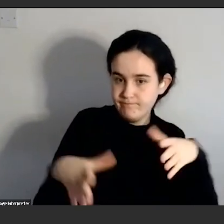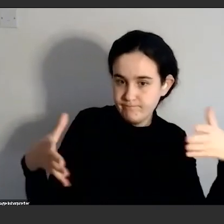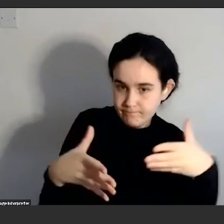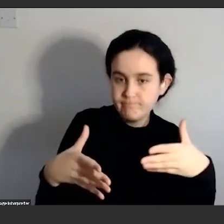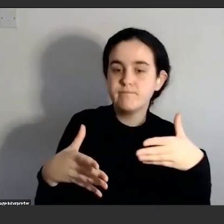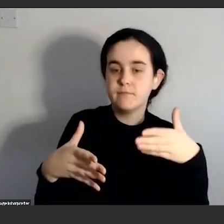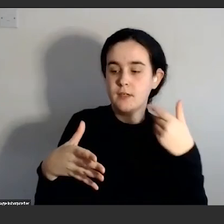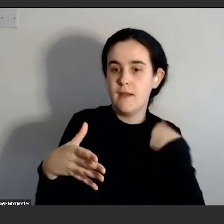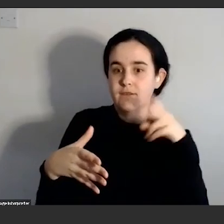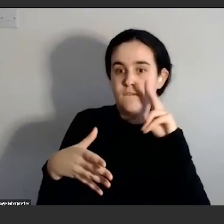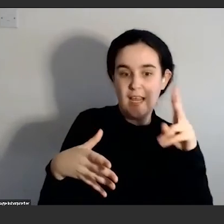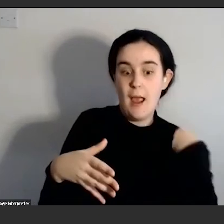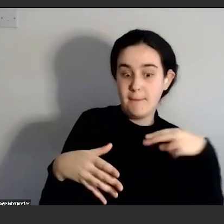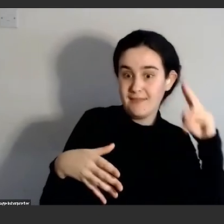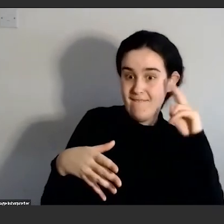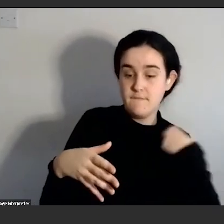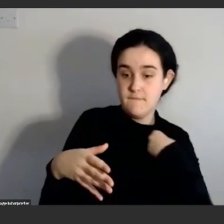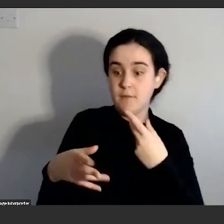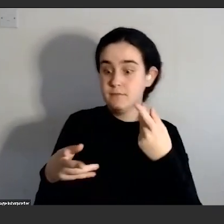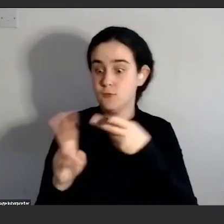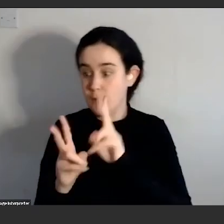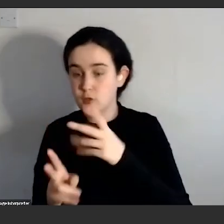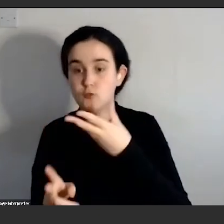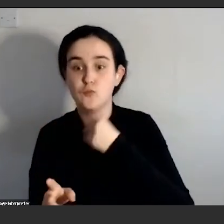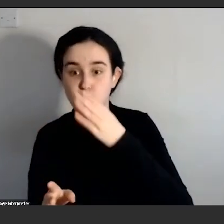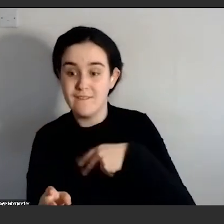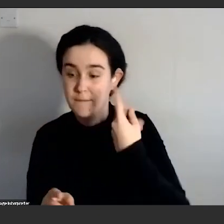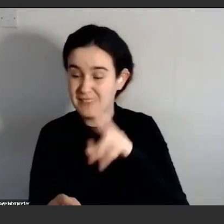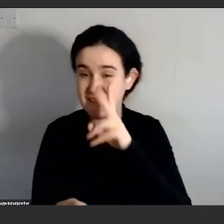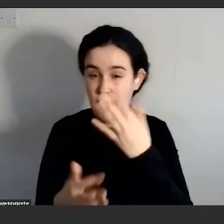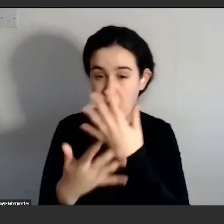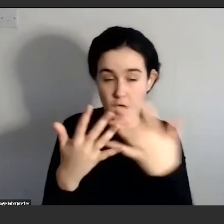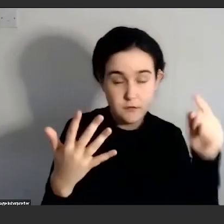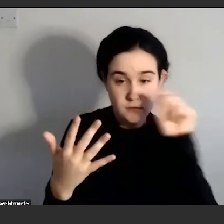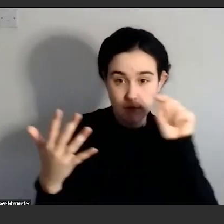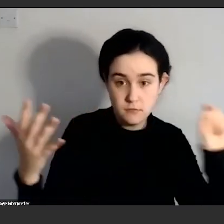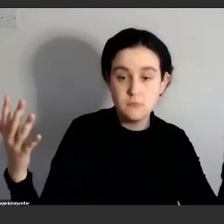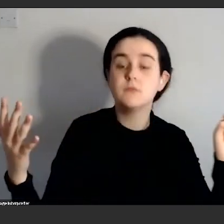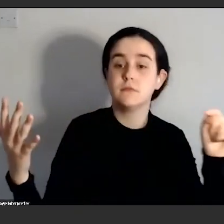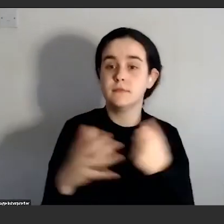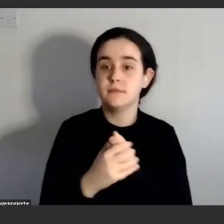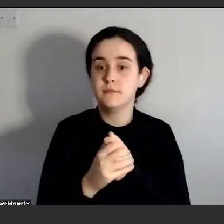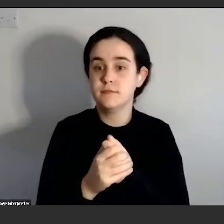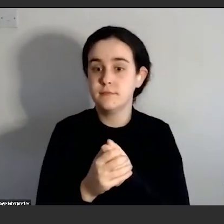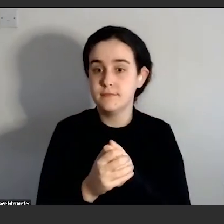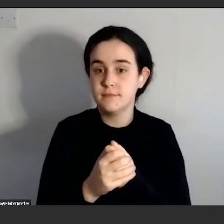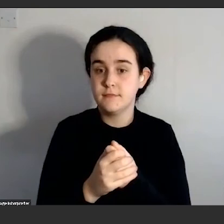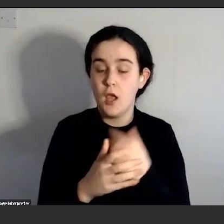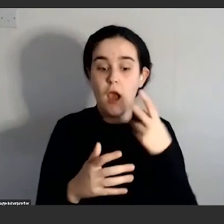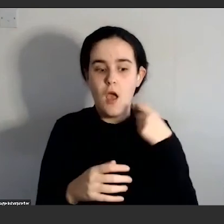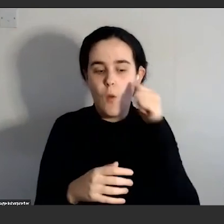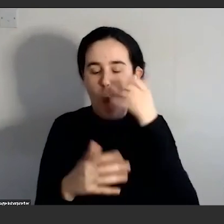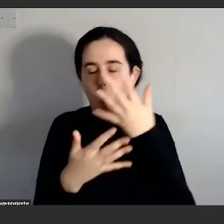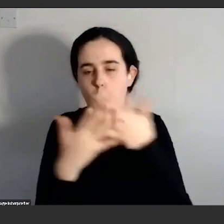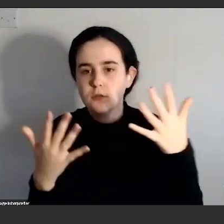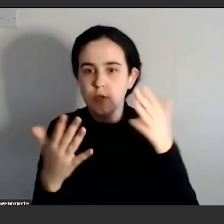what we do going forward. Last year, we announced that we're going to be upping our ambition when it comes to accessibility. Yeah, we've been doing